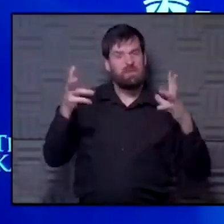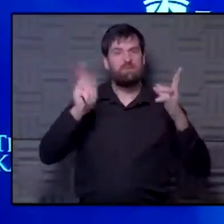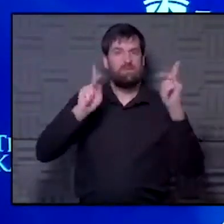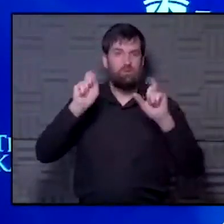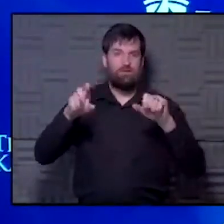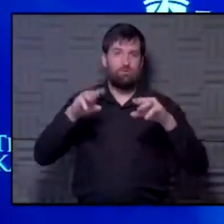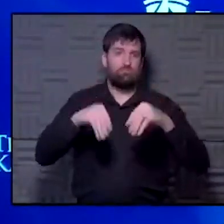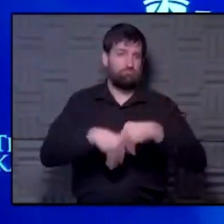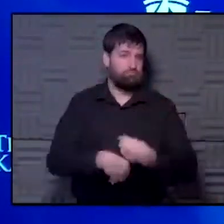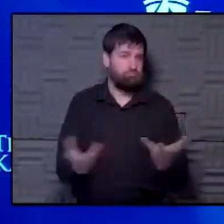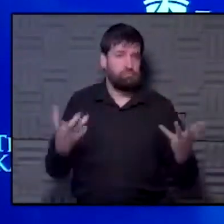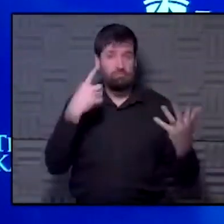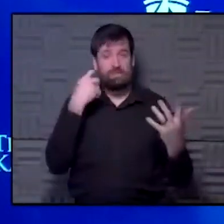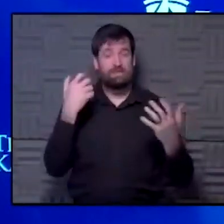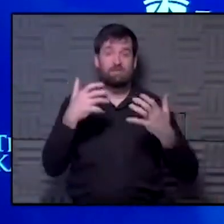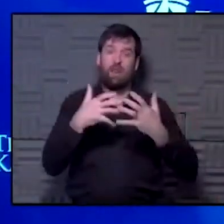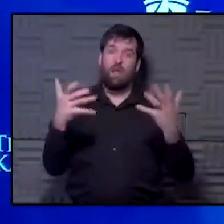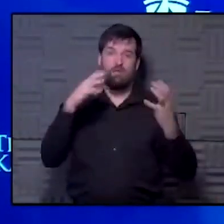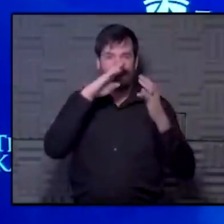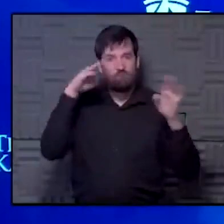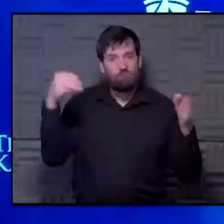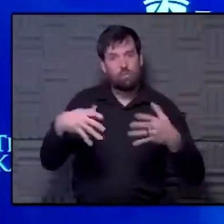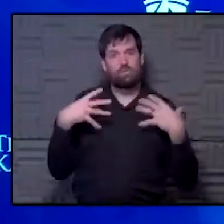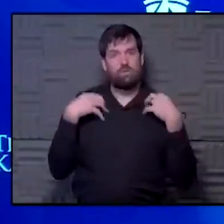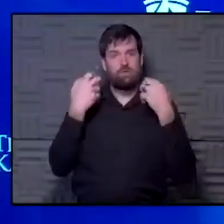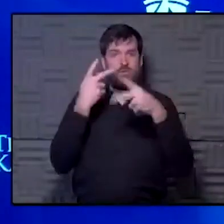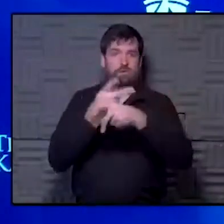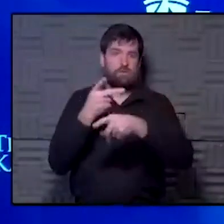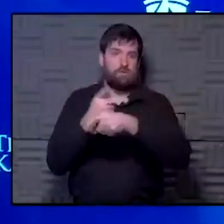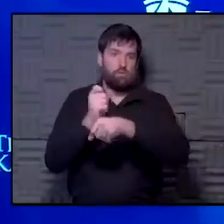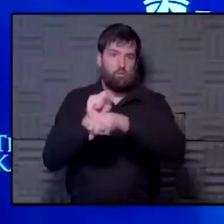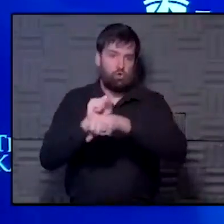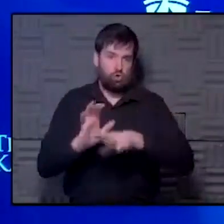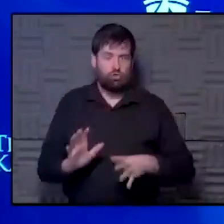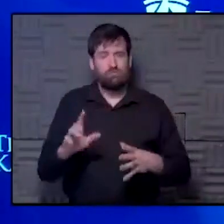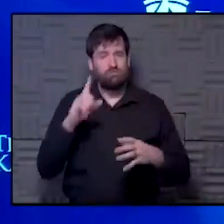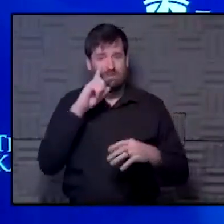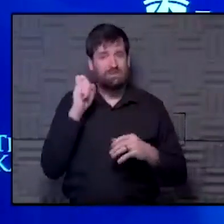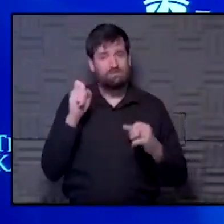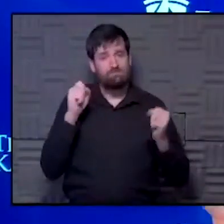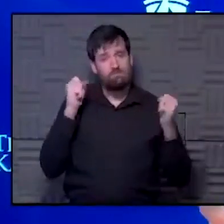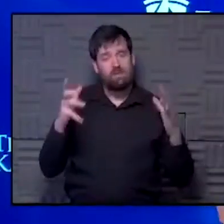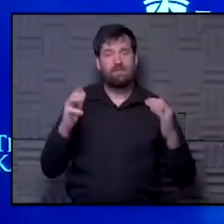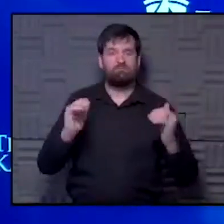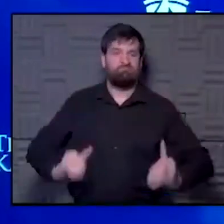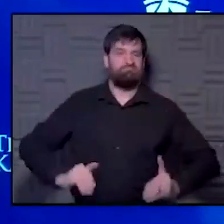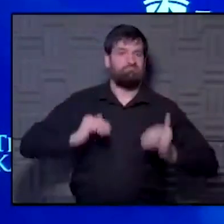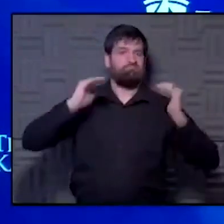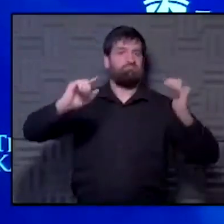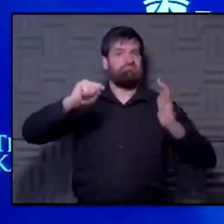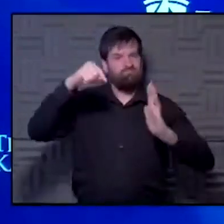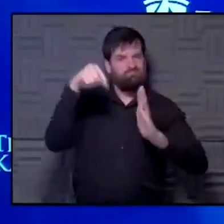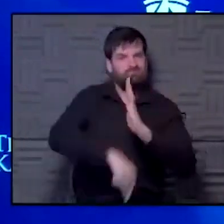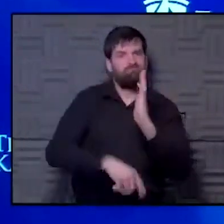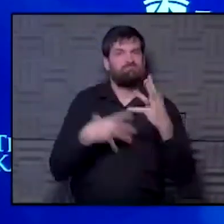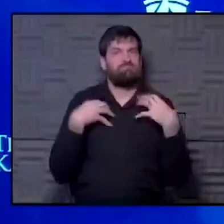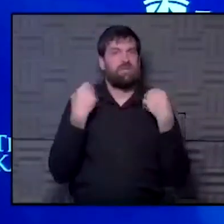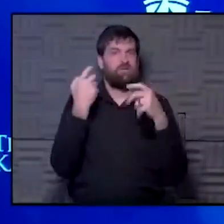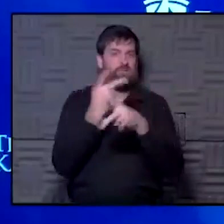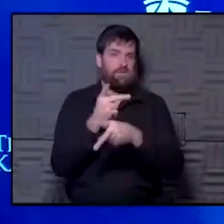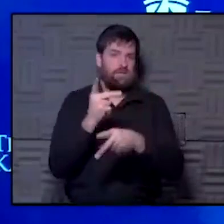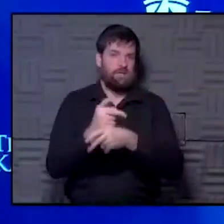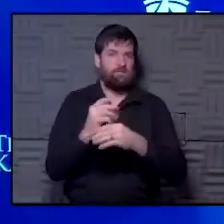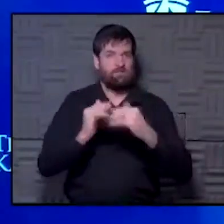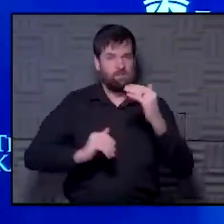it to, because there is a large focus of healthcare workers in our area, because we have a lot of advanced healthcare facilities here. So that makes